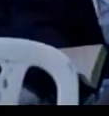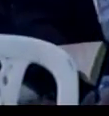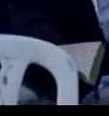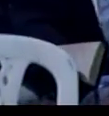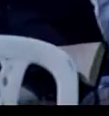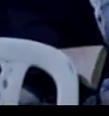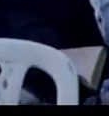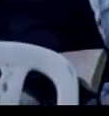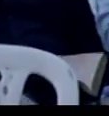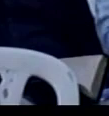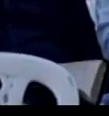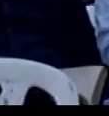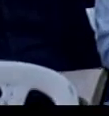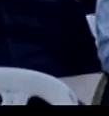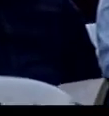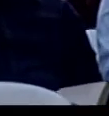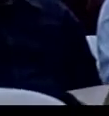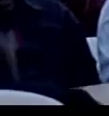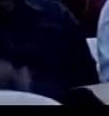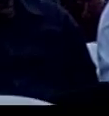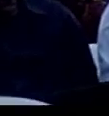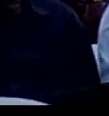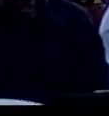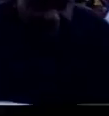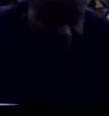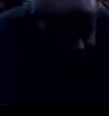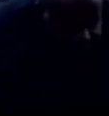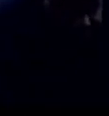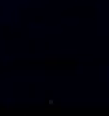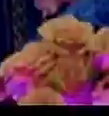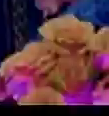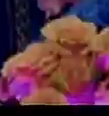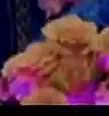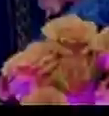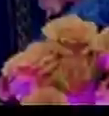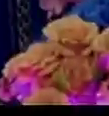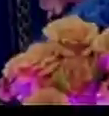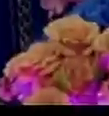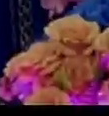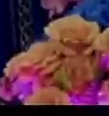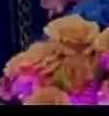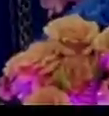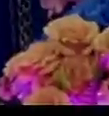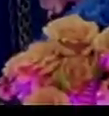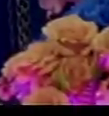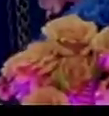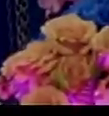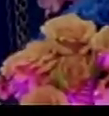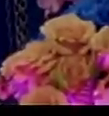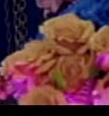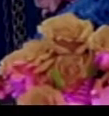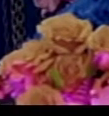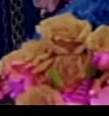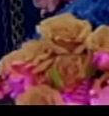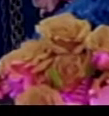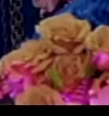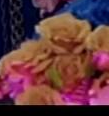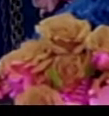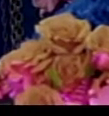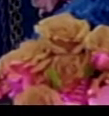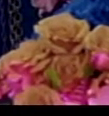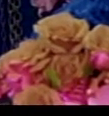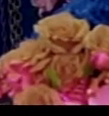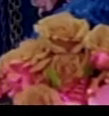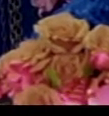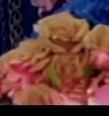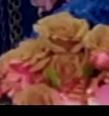global Community tonight sir that's saying that you have long life that you will